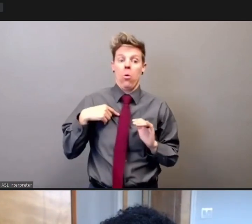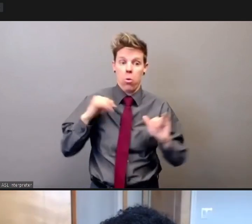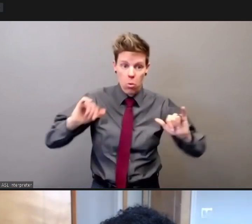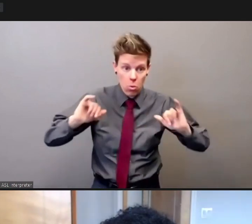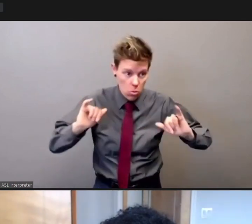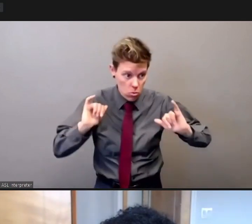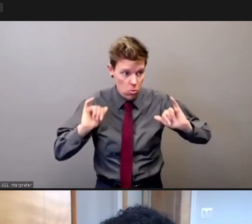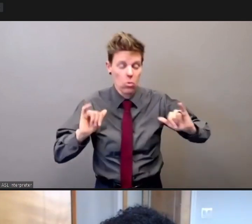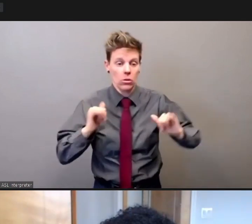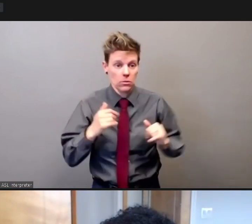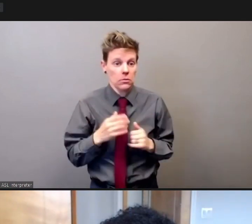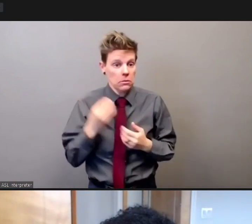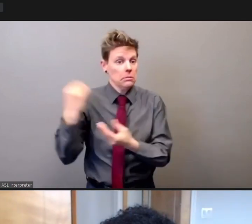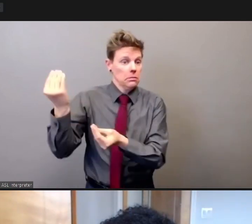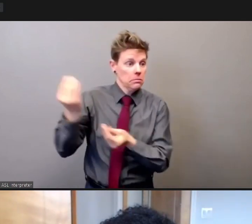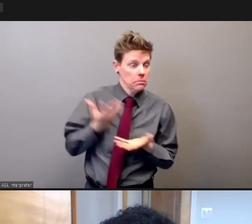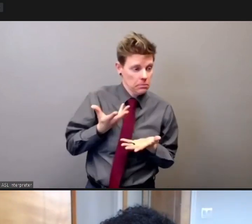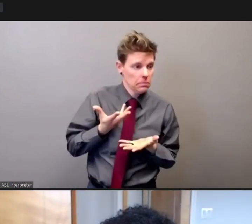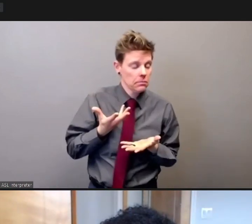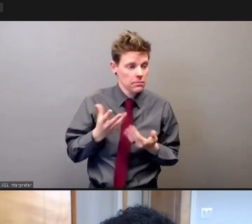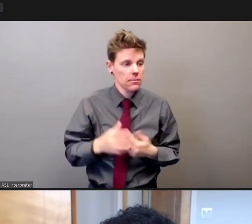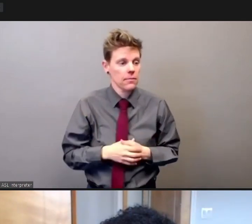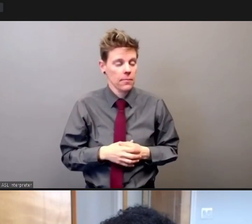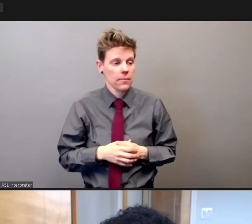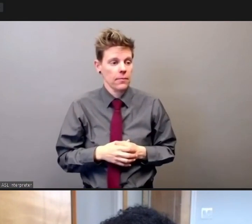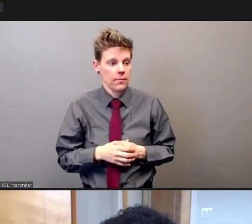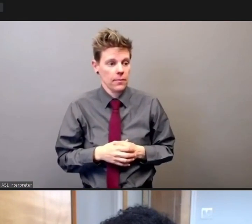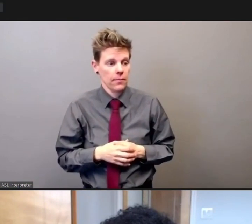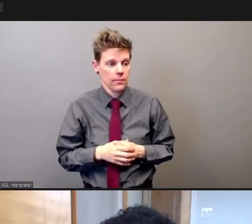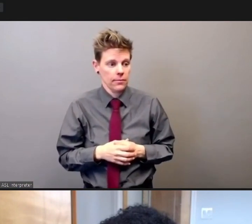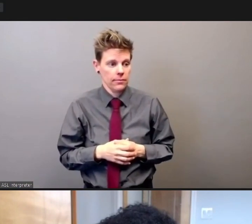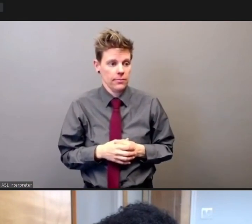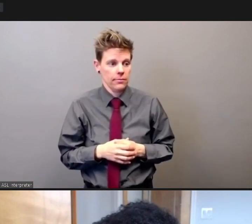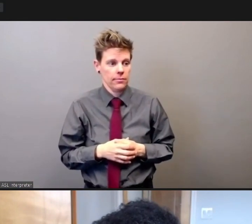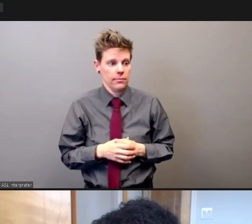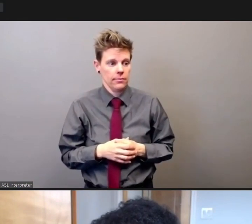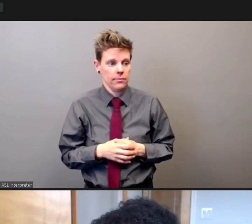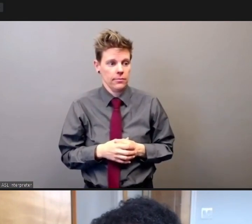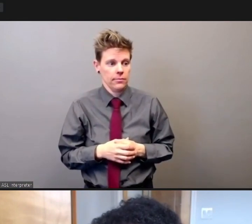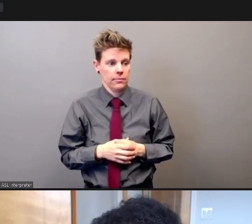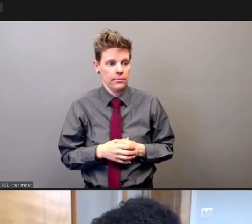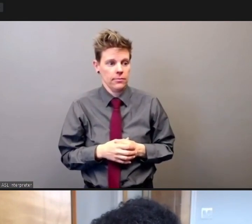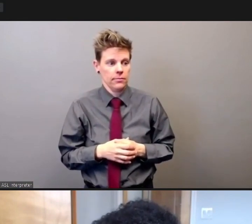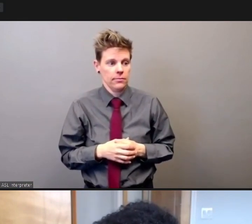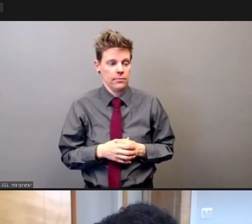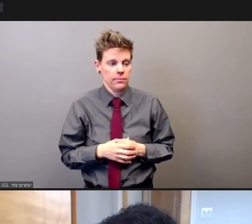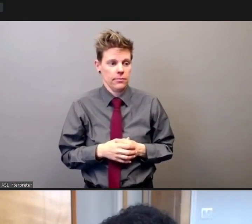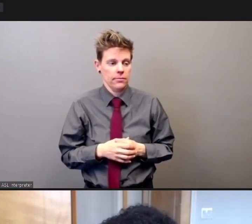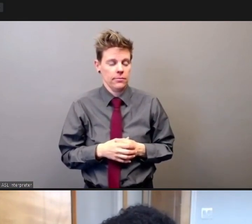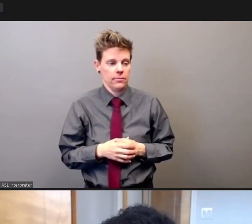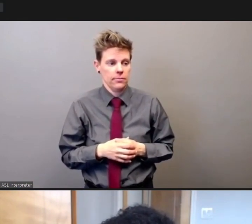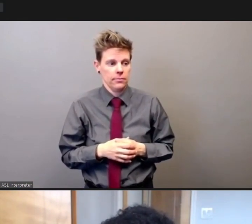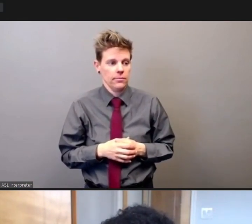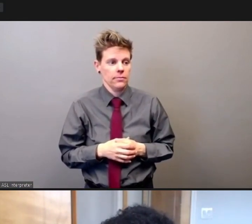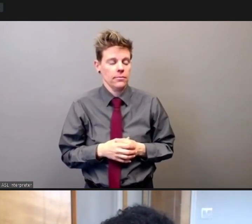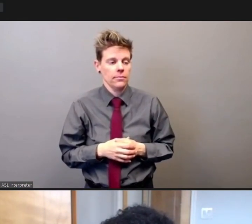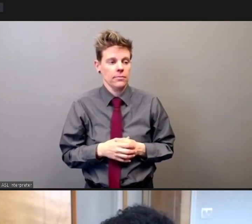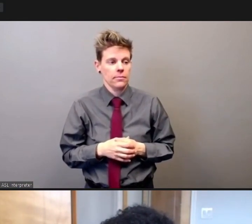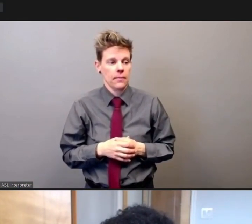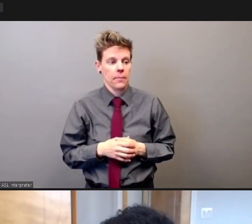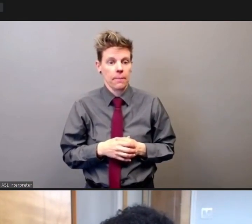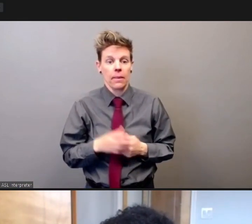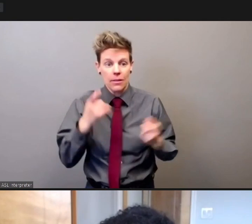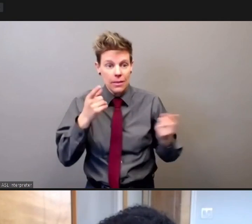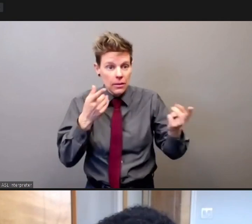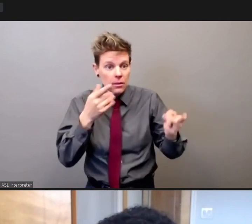and policymakers who said, you need to engage directly and take control. And we did. So we need them. And I'm going to